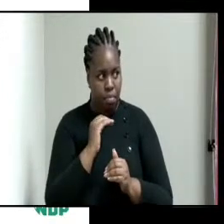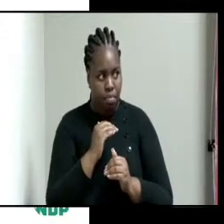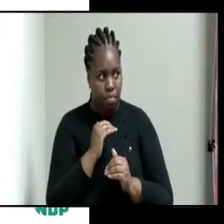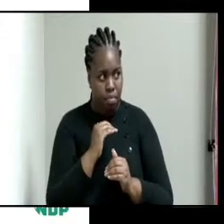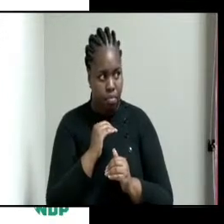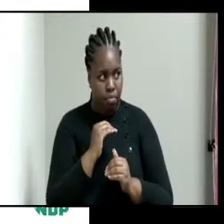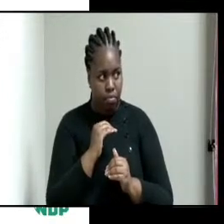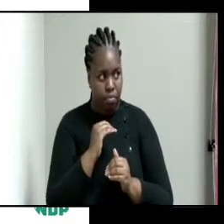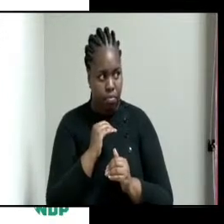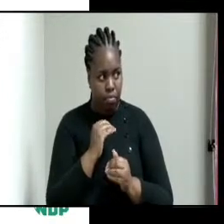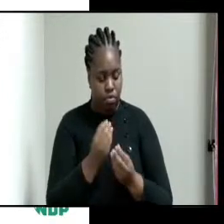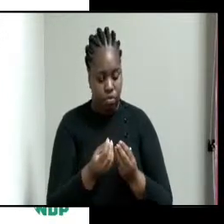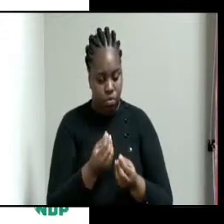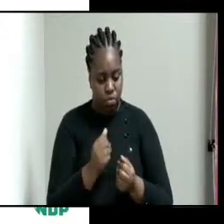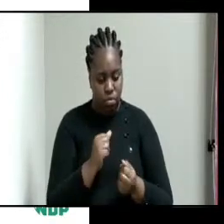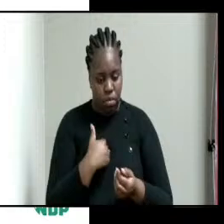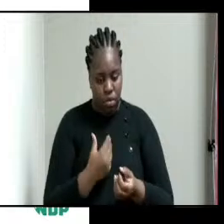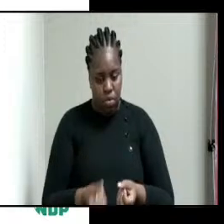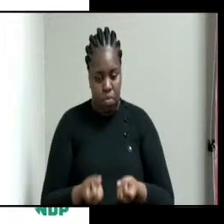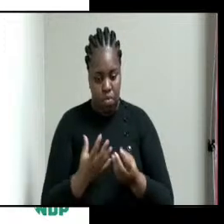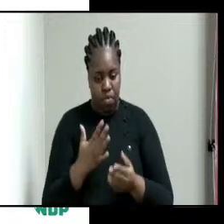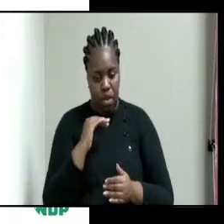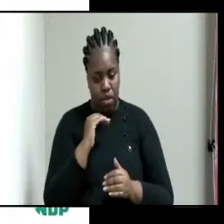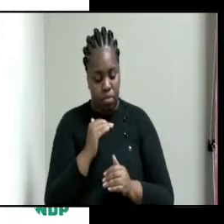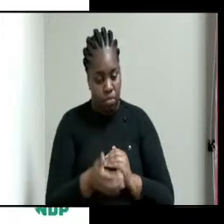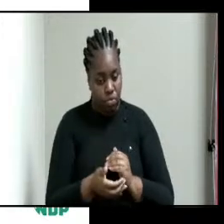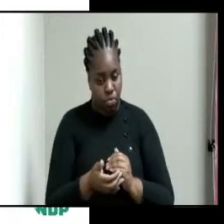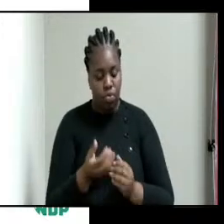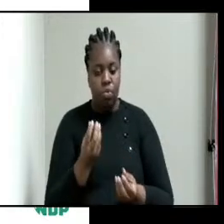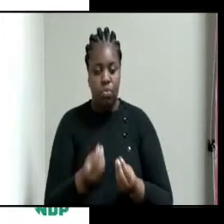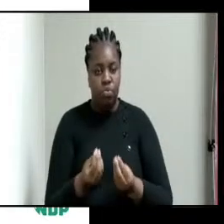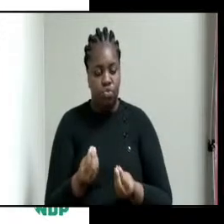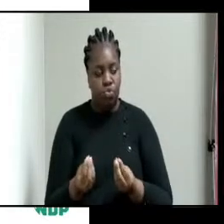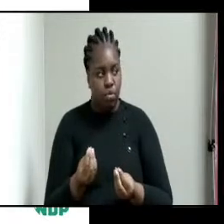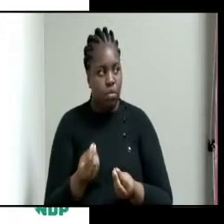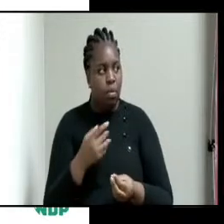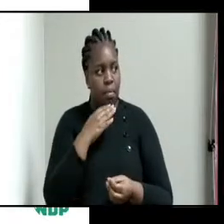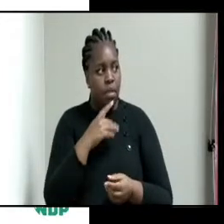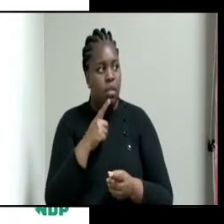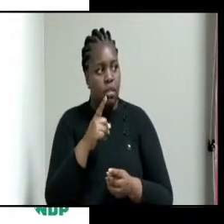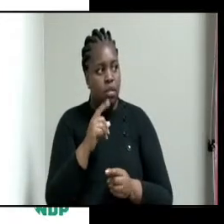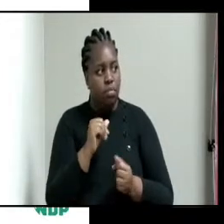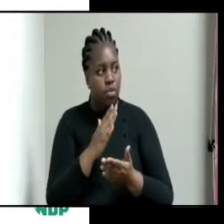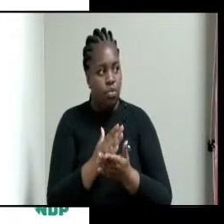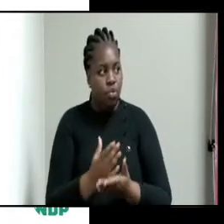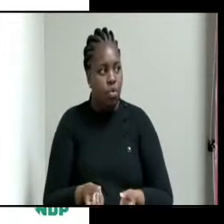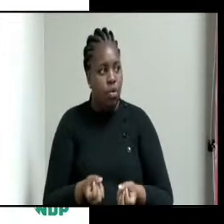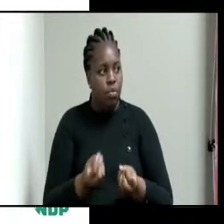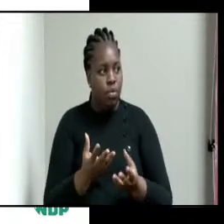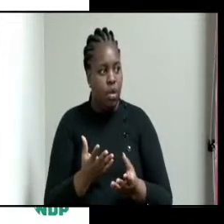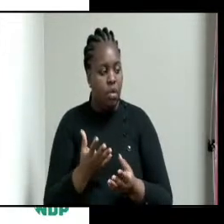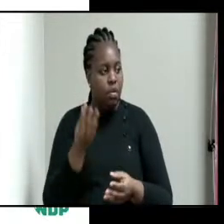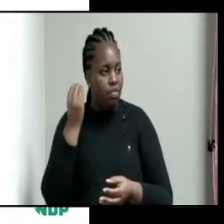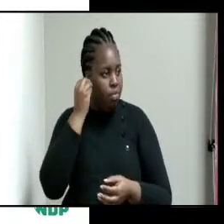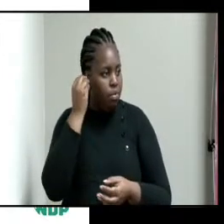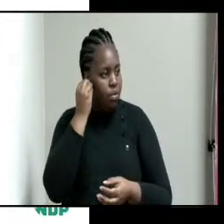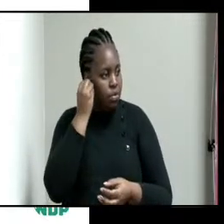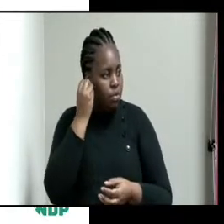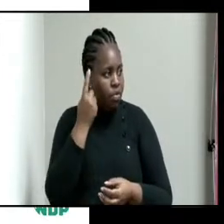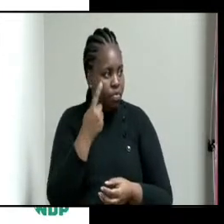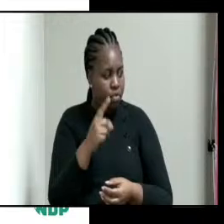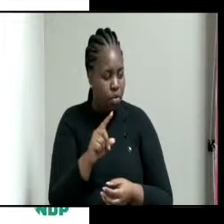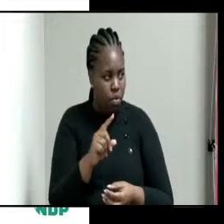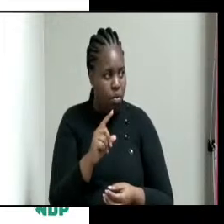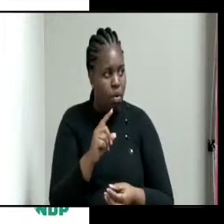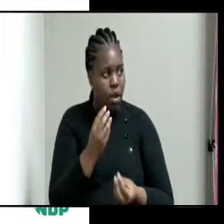deprivation analysis methodology. So this methodology provides information on